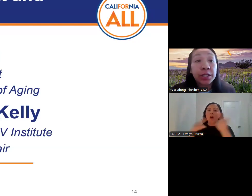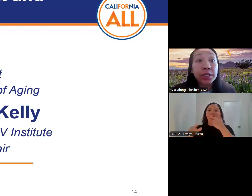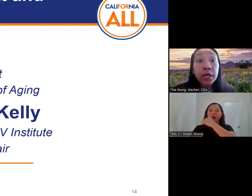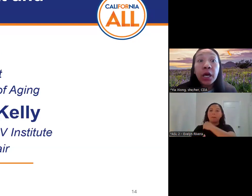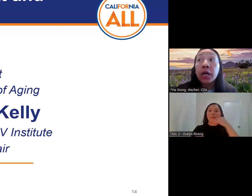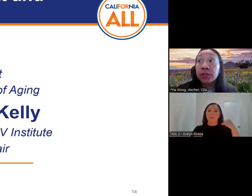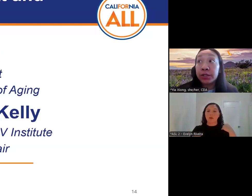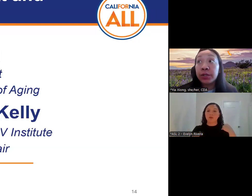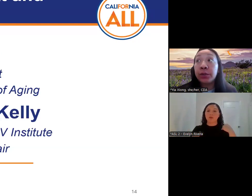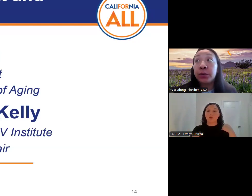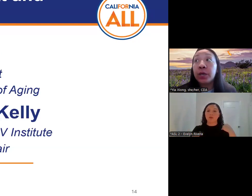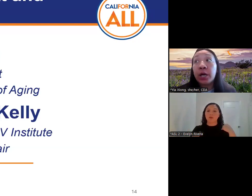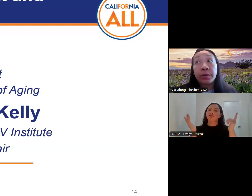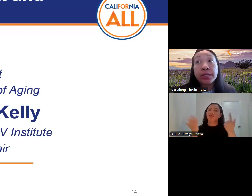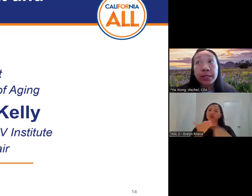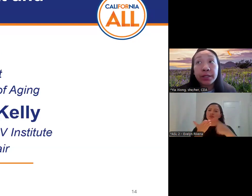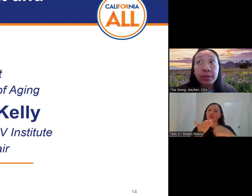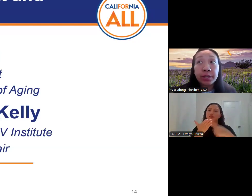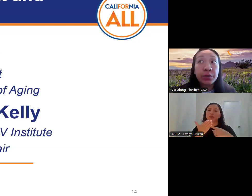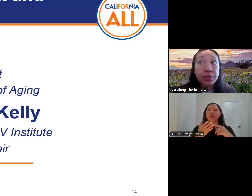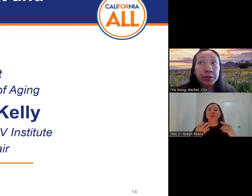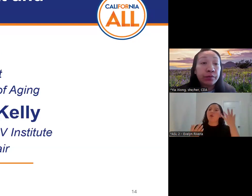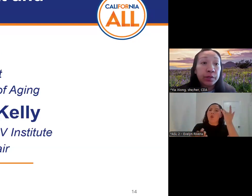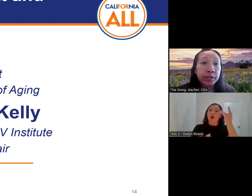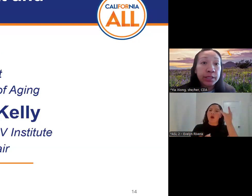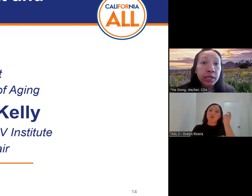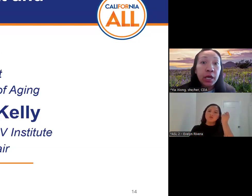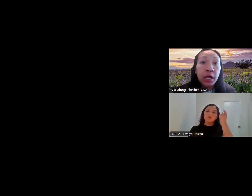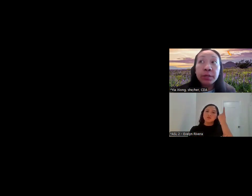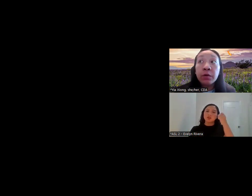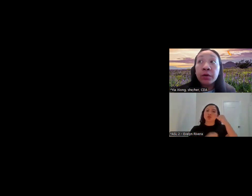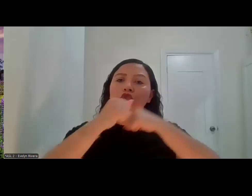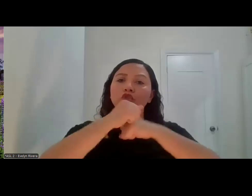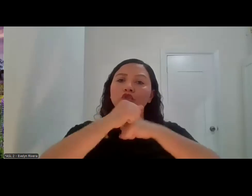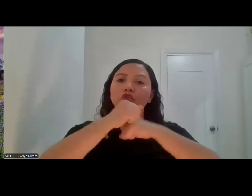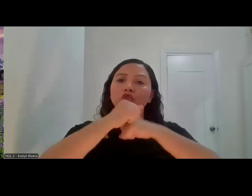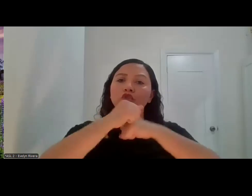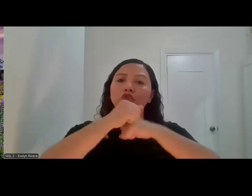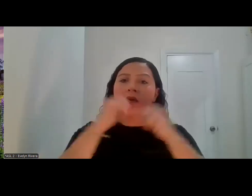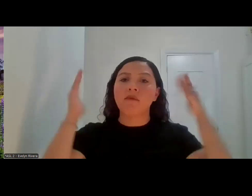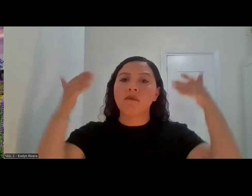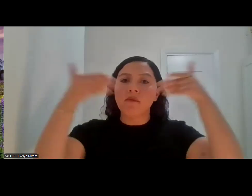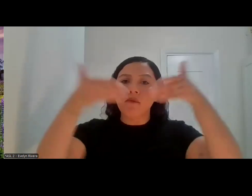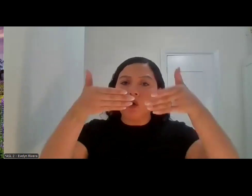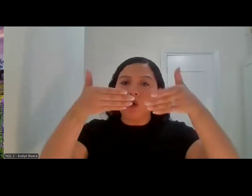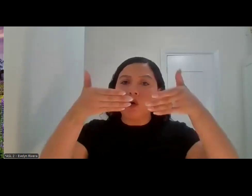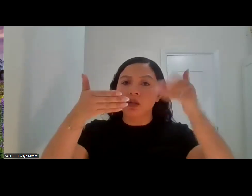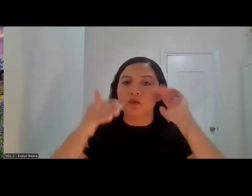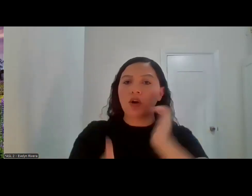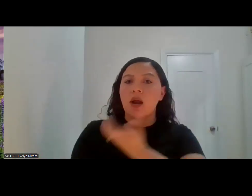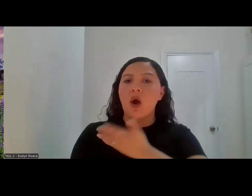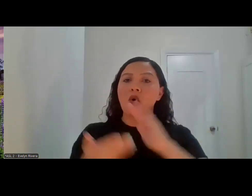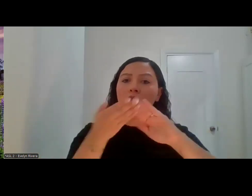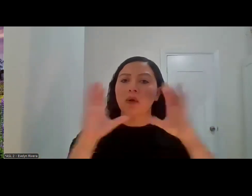in a discussion to understand the committee's structure and focus. So over the past few years, we have met with members